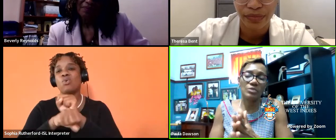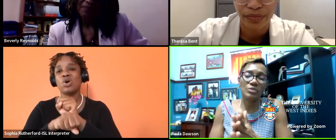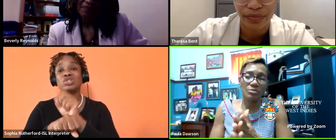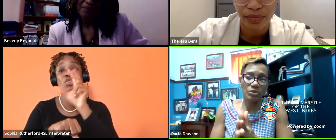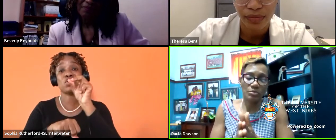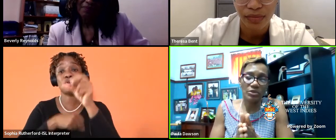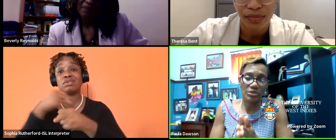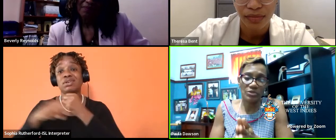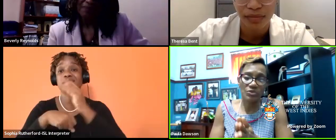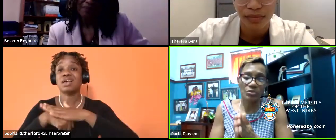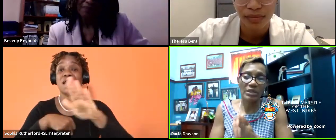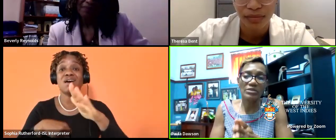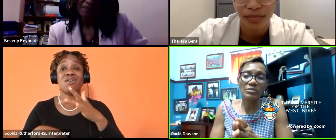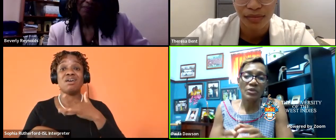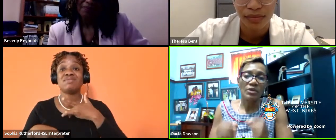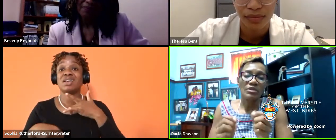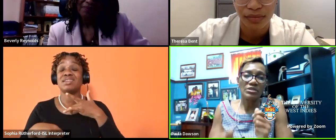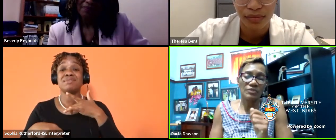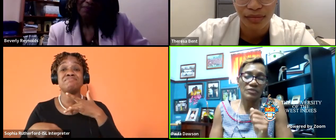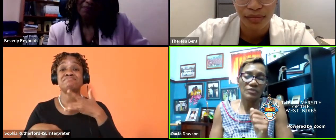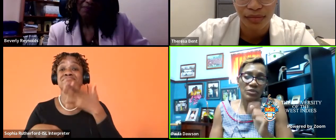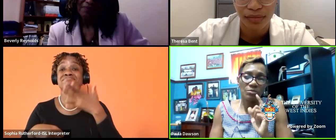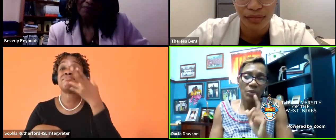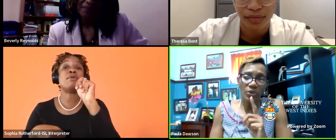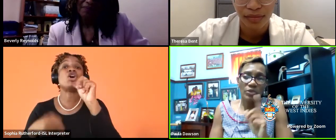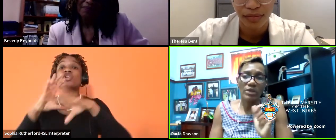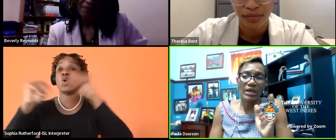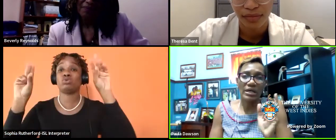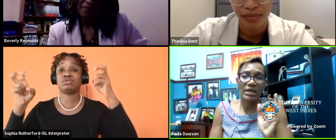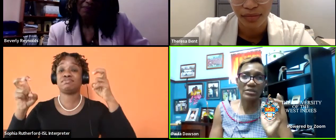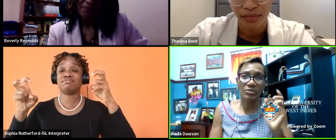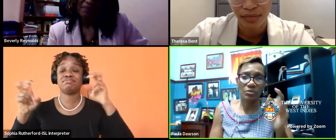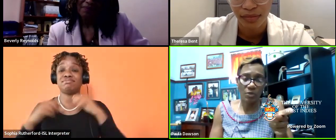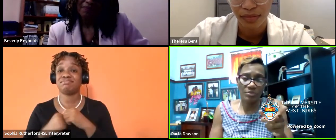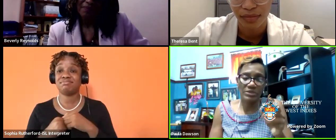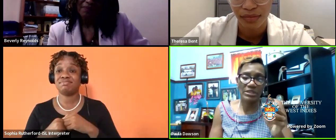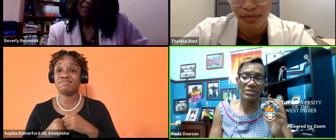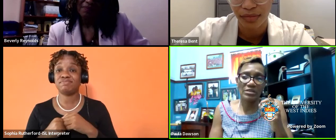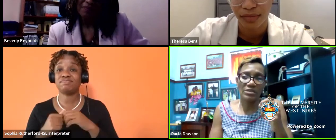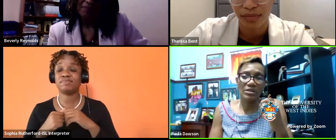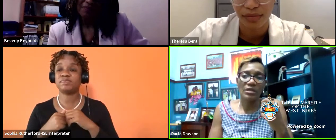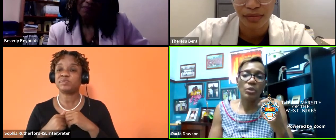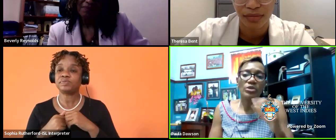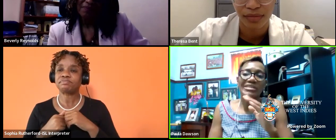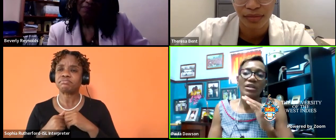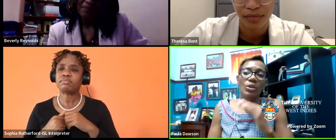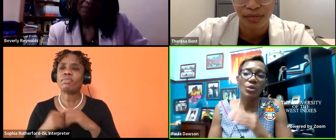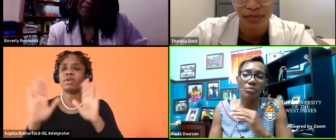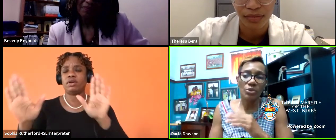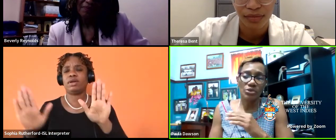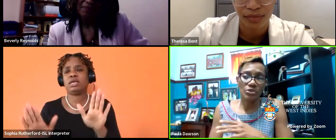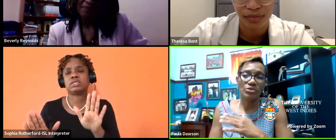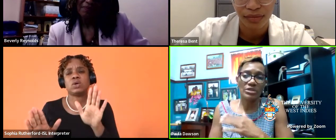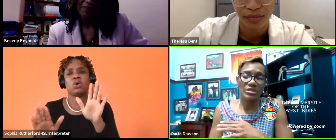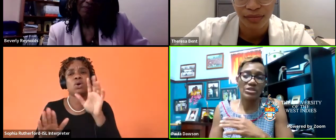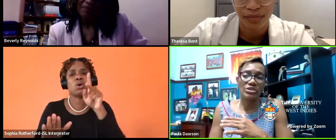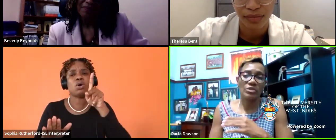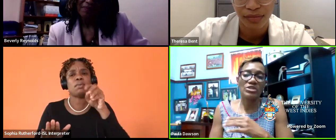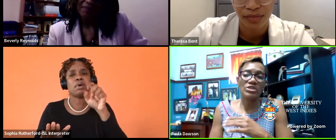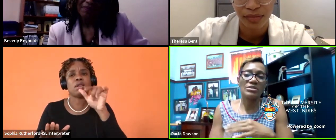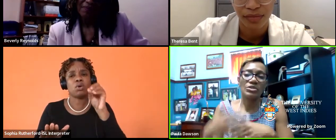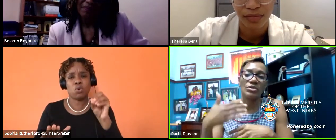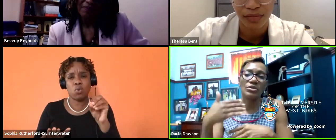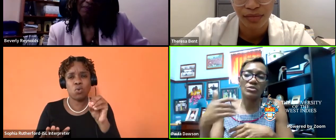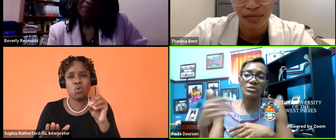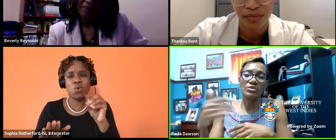And that is what post-polio syndrome is. The difference with polio and what we presented, polio is a lower motor neuron lesion,